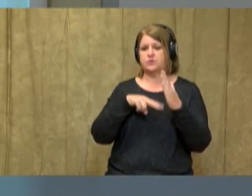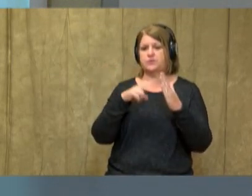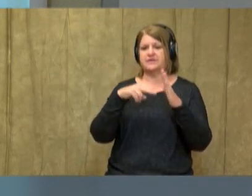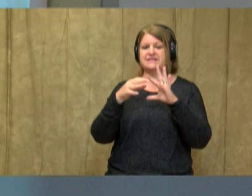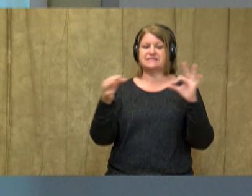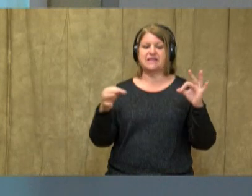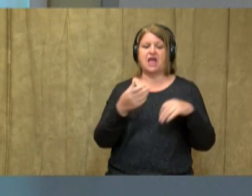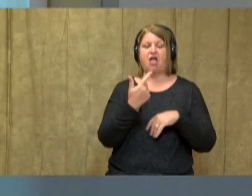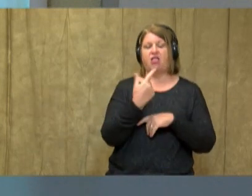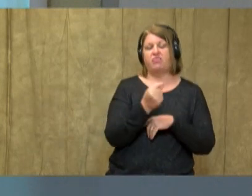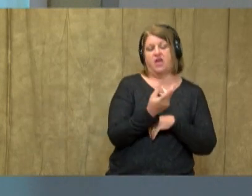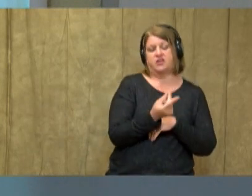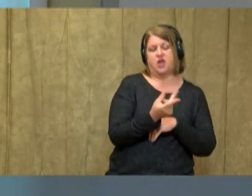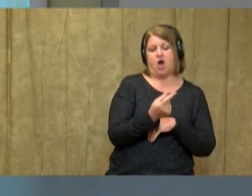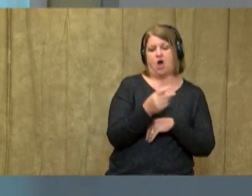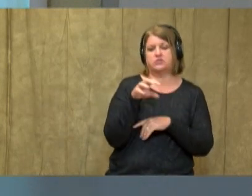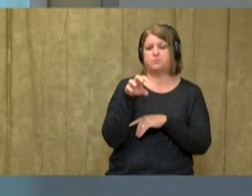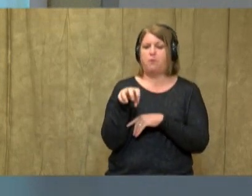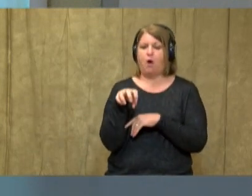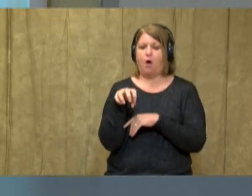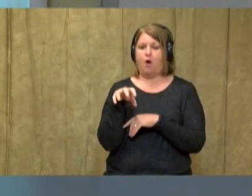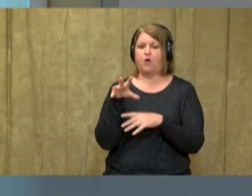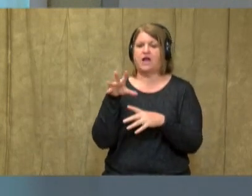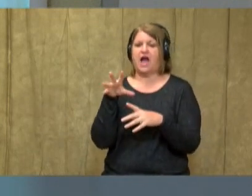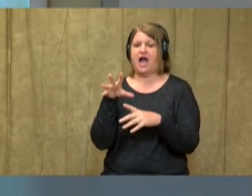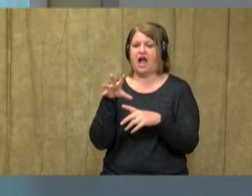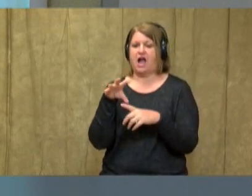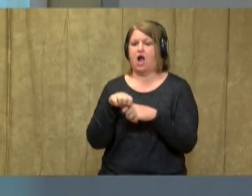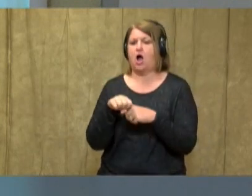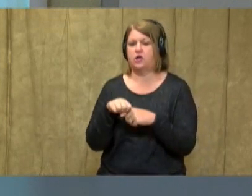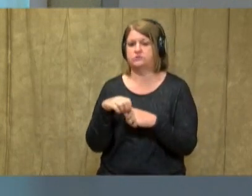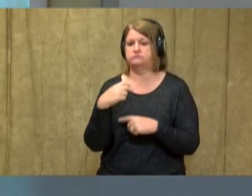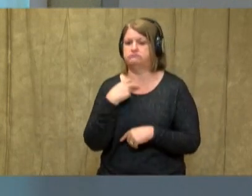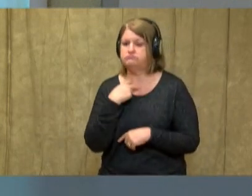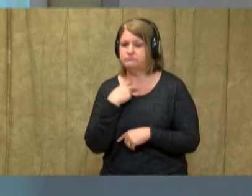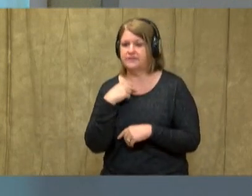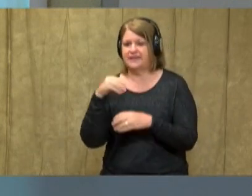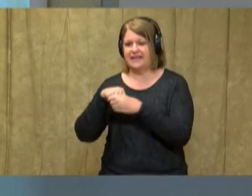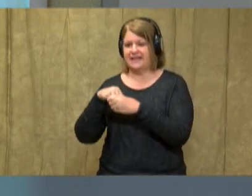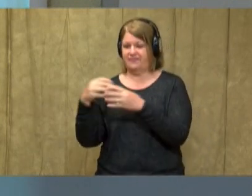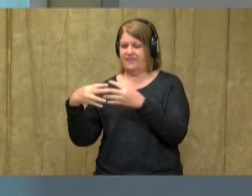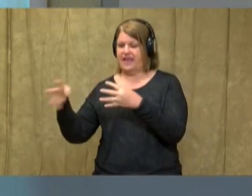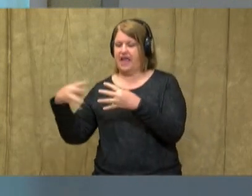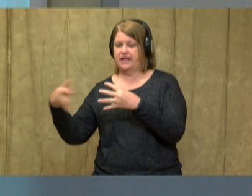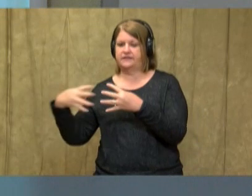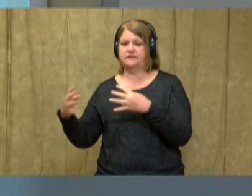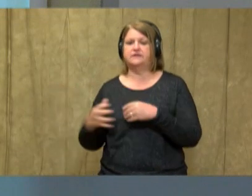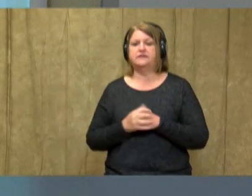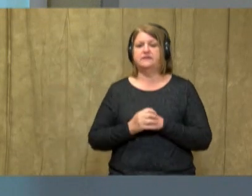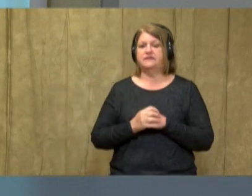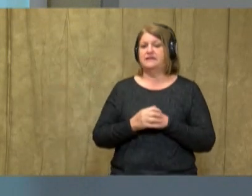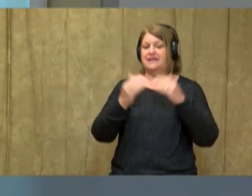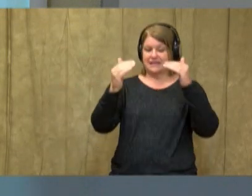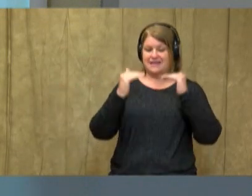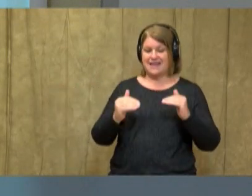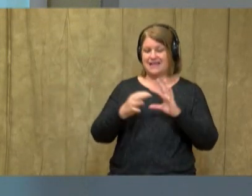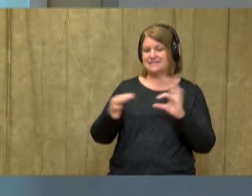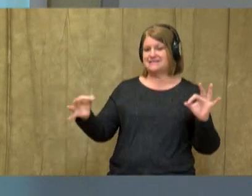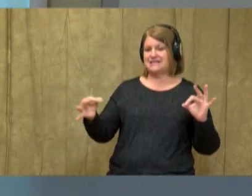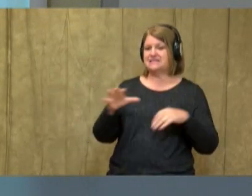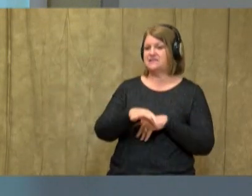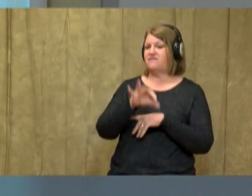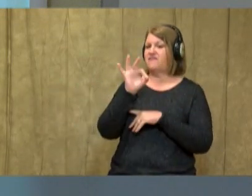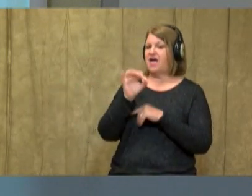The dog's paw got caught in the gate. Look at the next sentence. Find the words that say